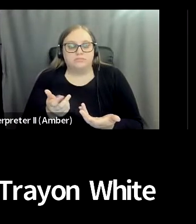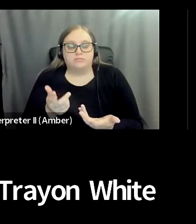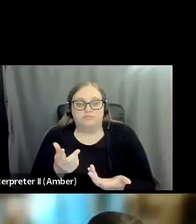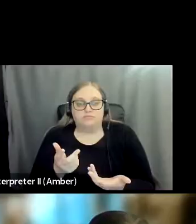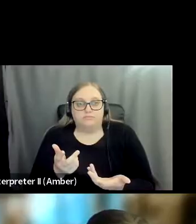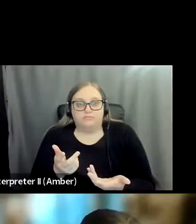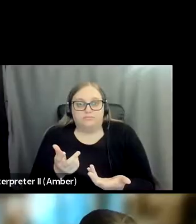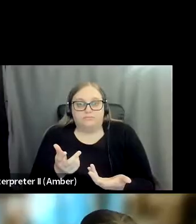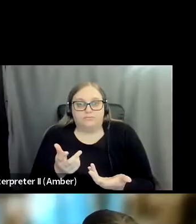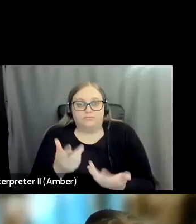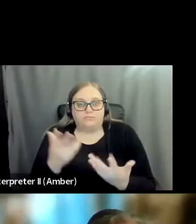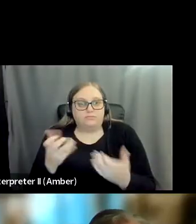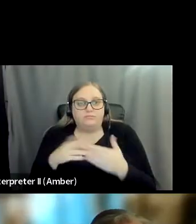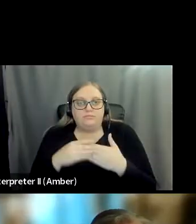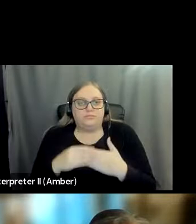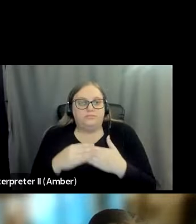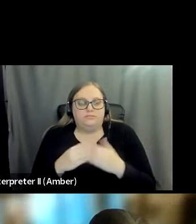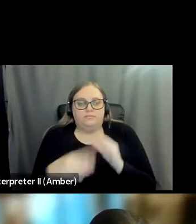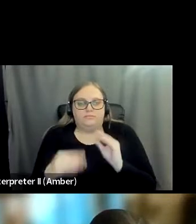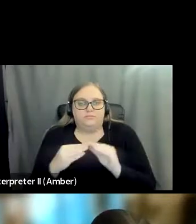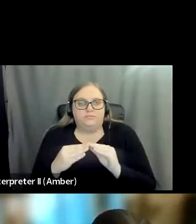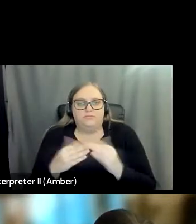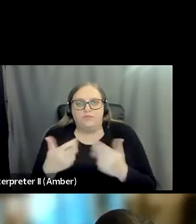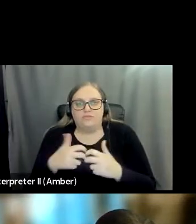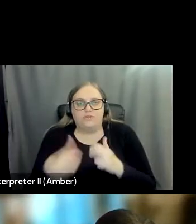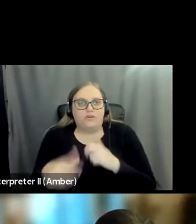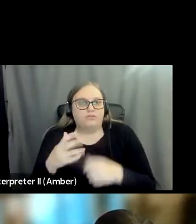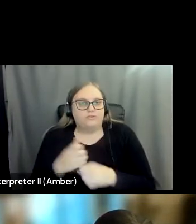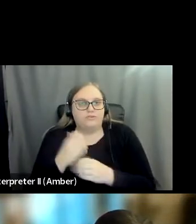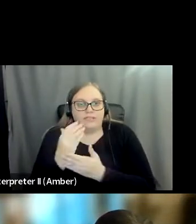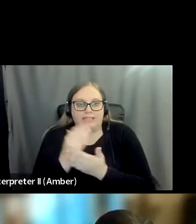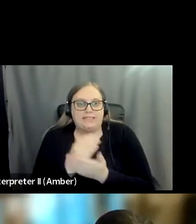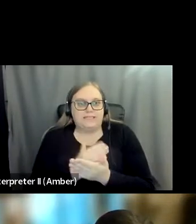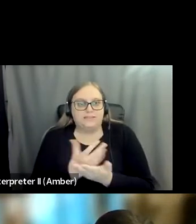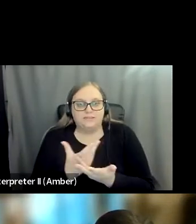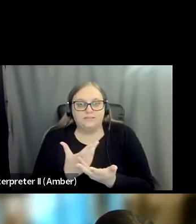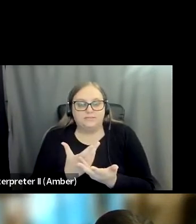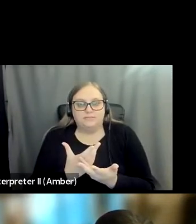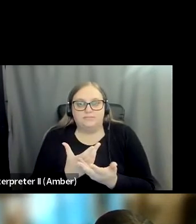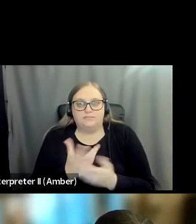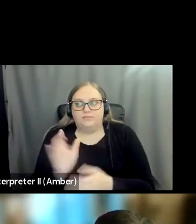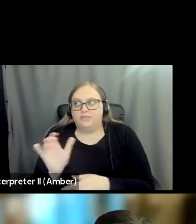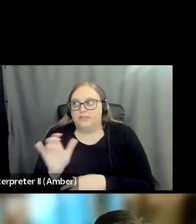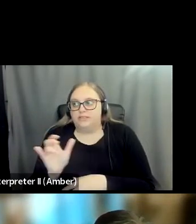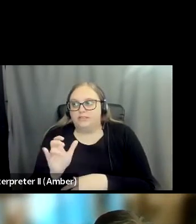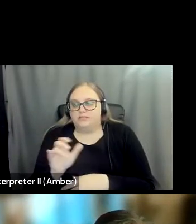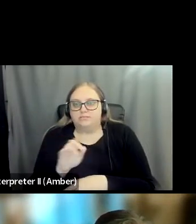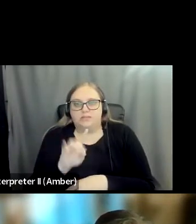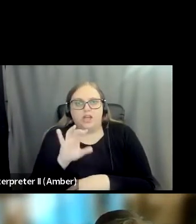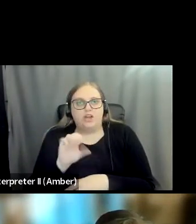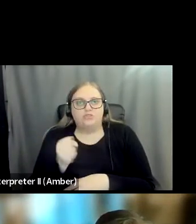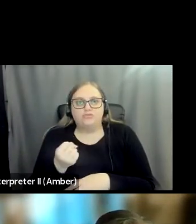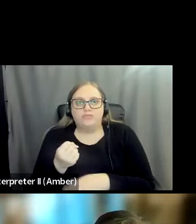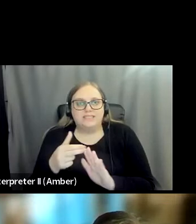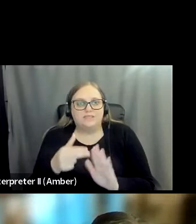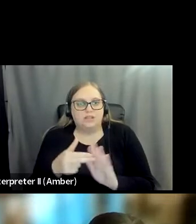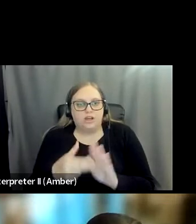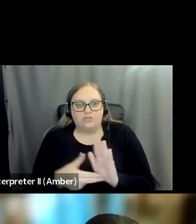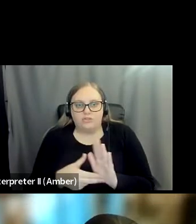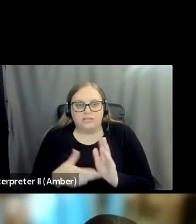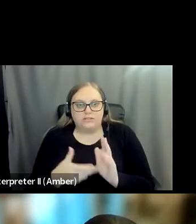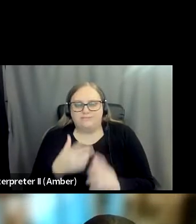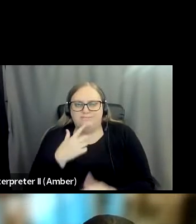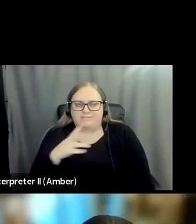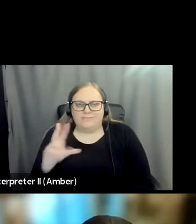they just want the flexibility. And it was very hard to get that list. And the list was like, if I remember correctly, hundreds of contracts. And that was like,